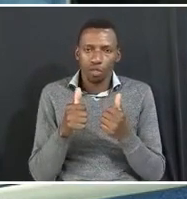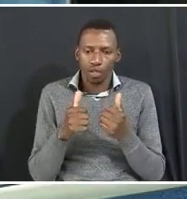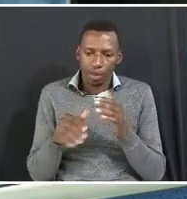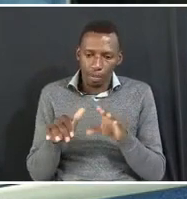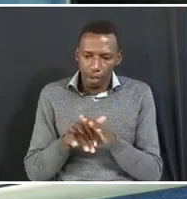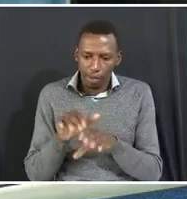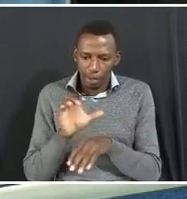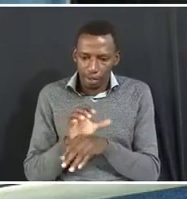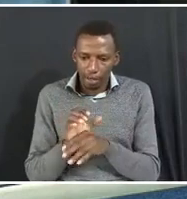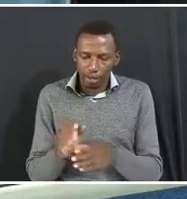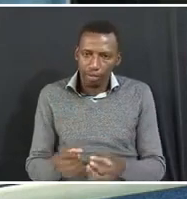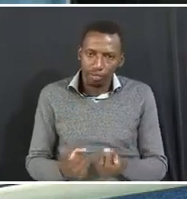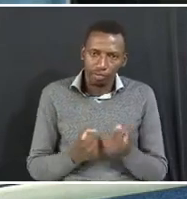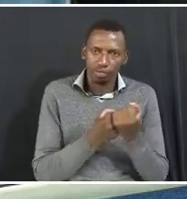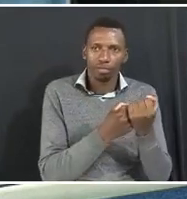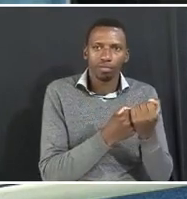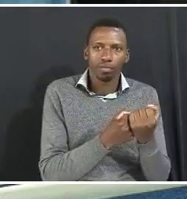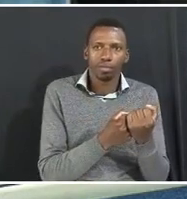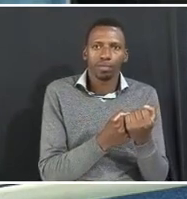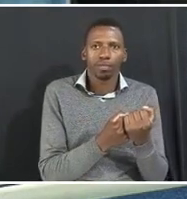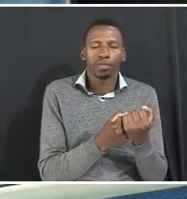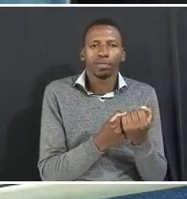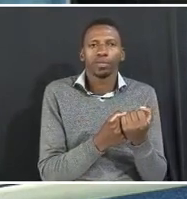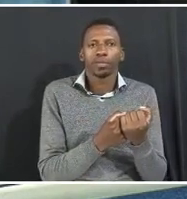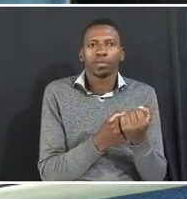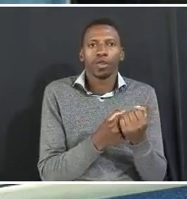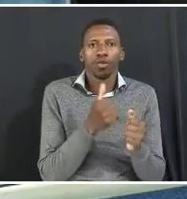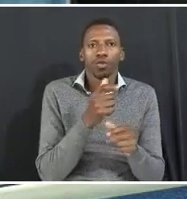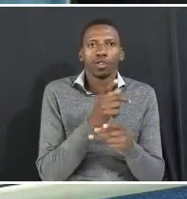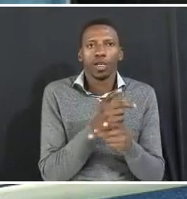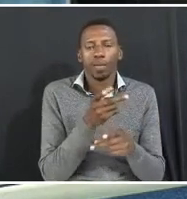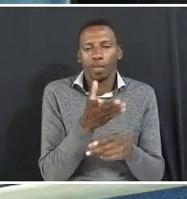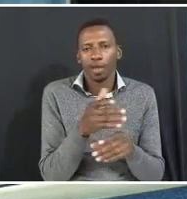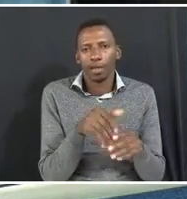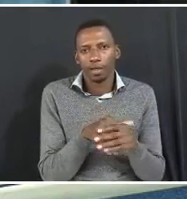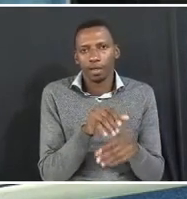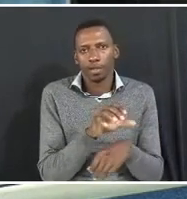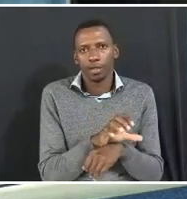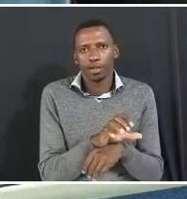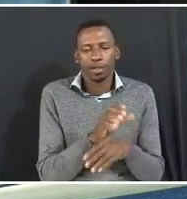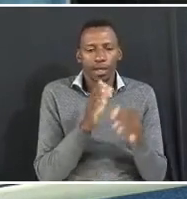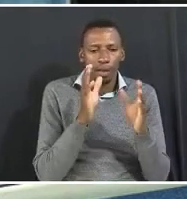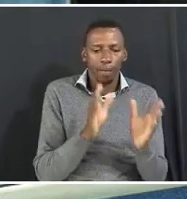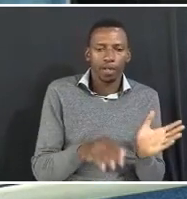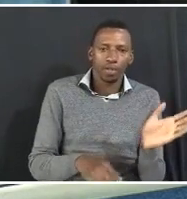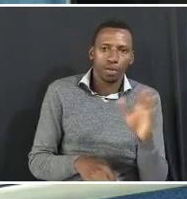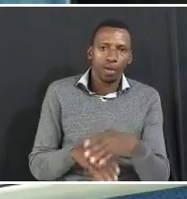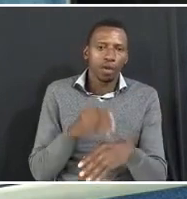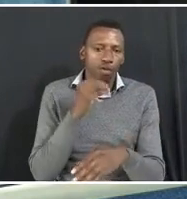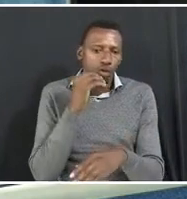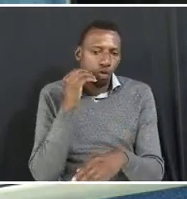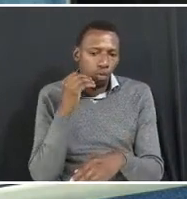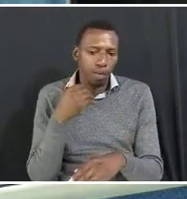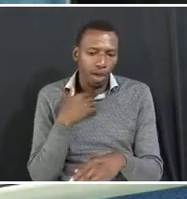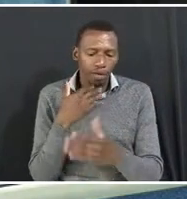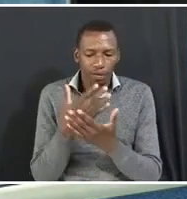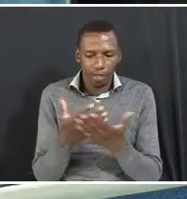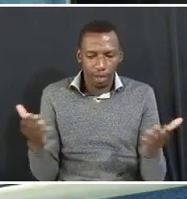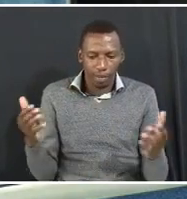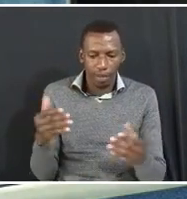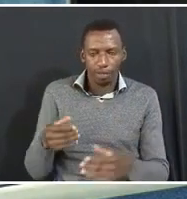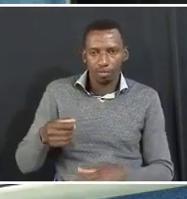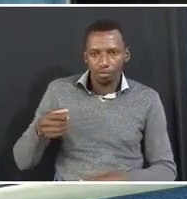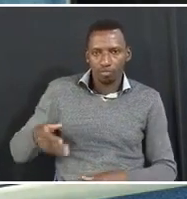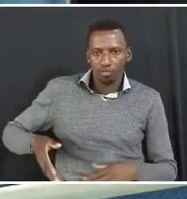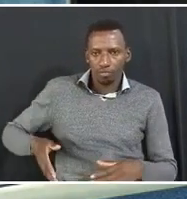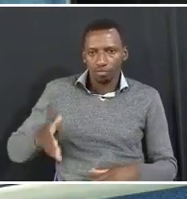Mm. So that is kept handy in church. So somebody will walk back home with something in his hand.